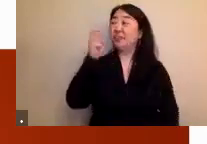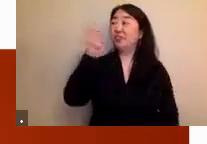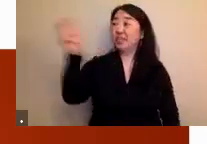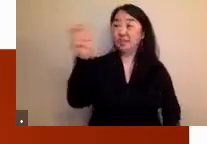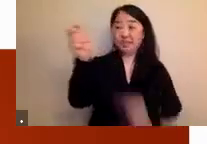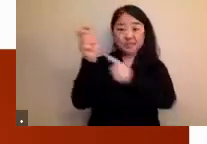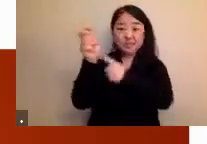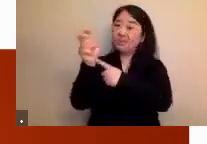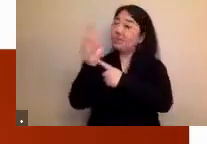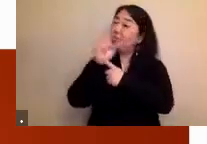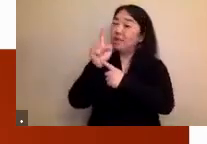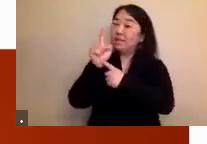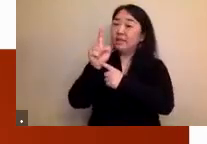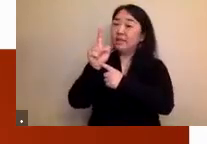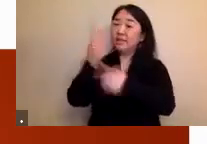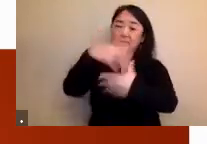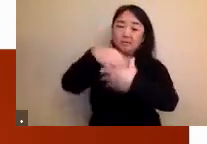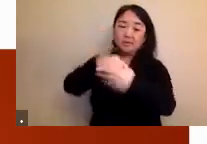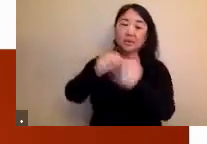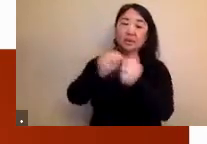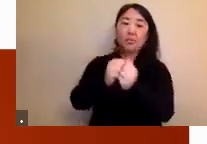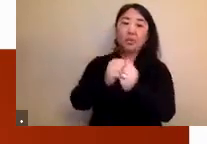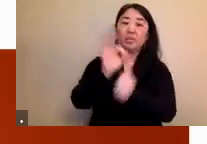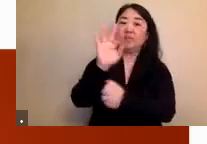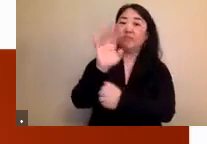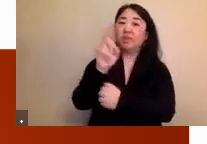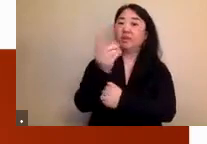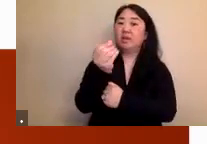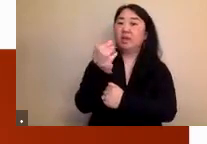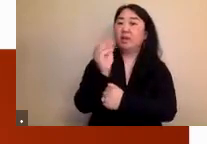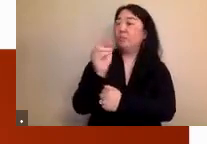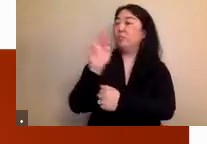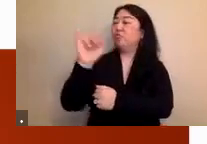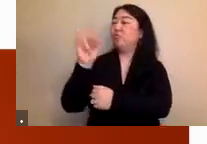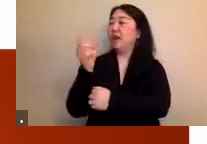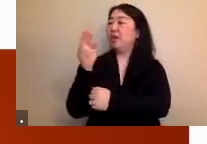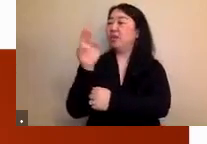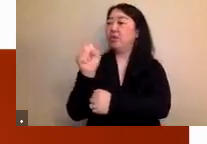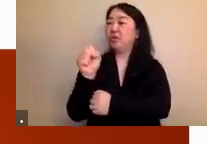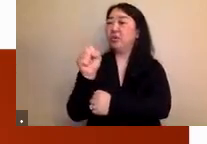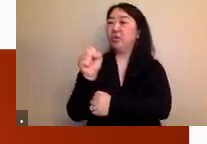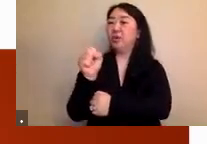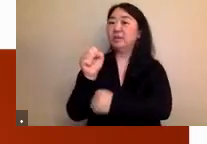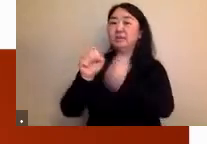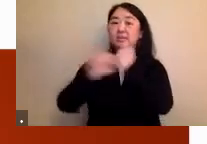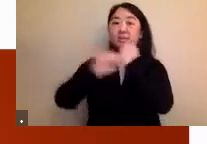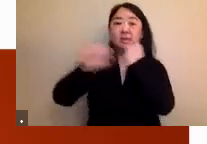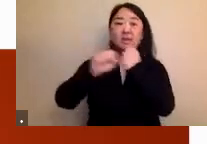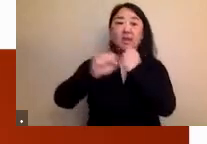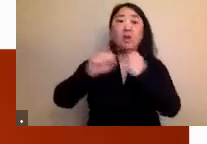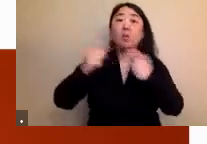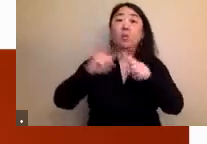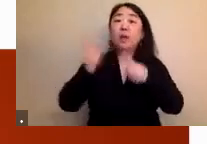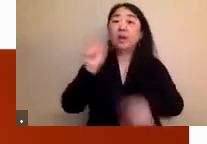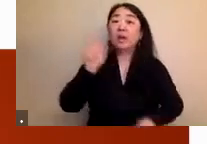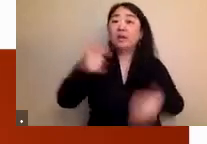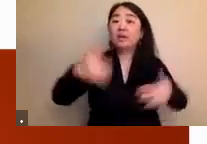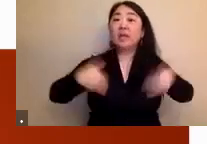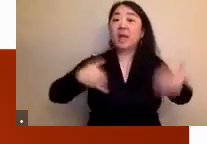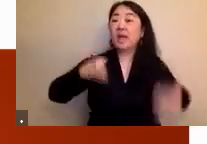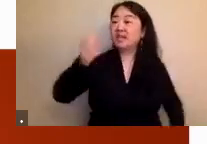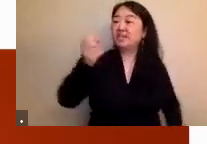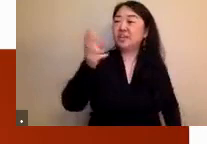theme in the Freedom Riders campaign in the early 60s, where John Lewis was a young freedom rider